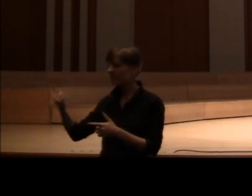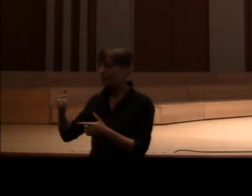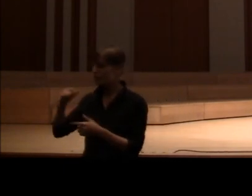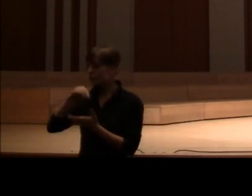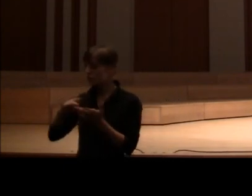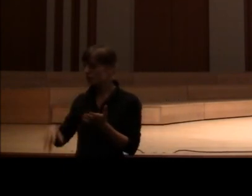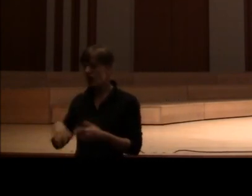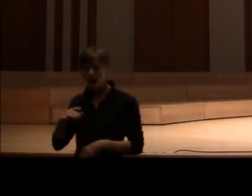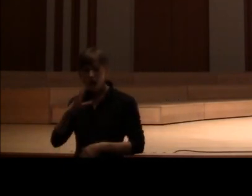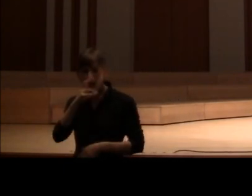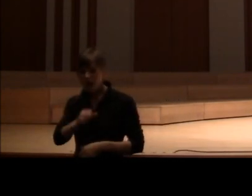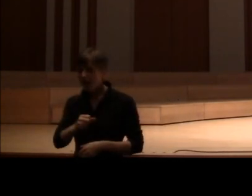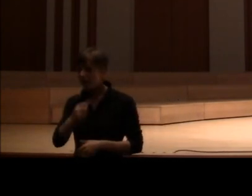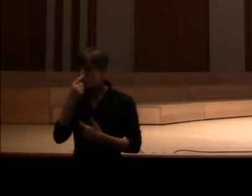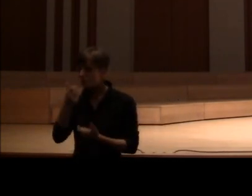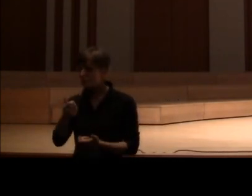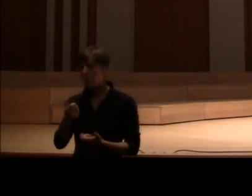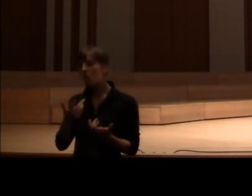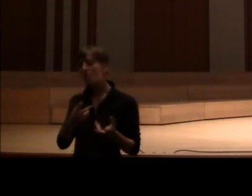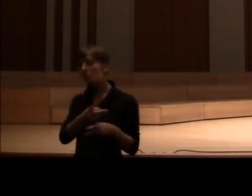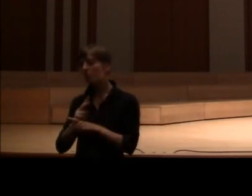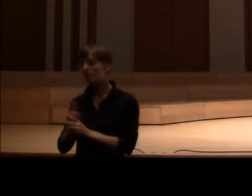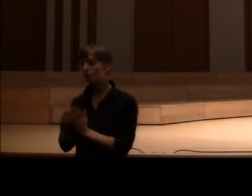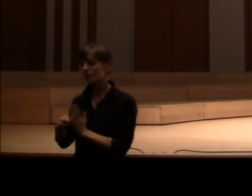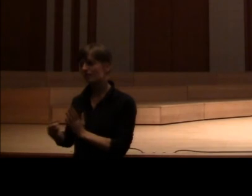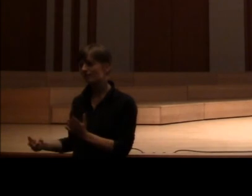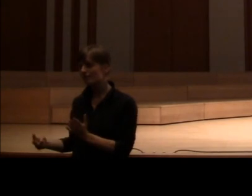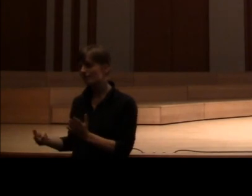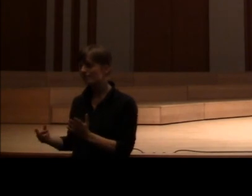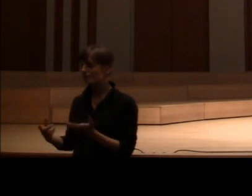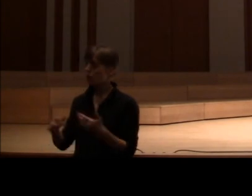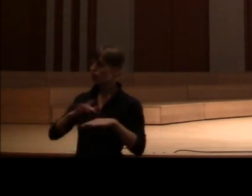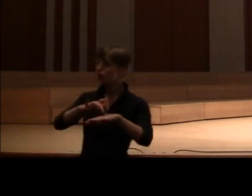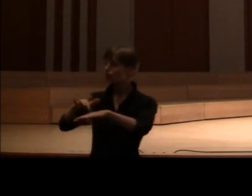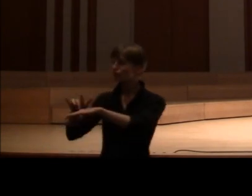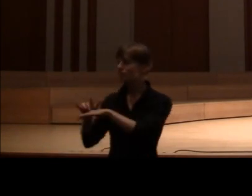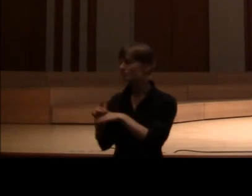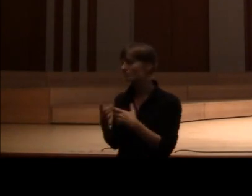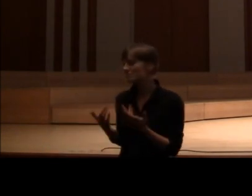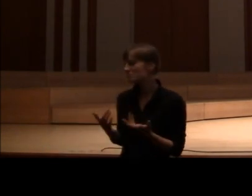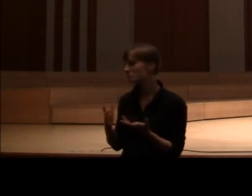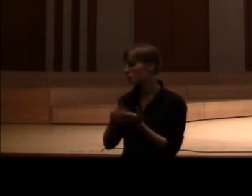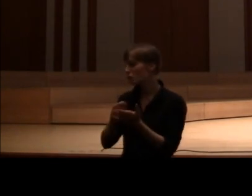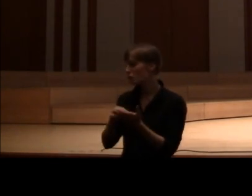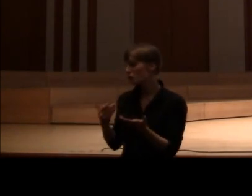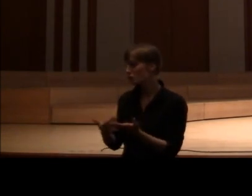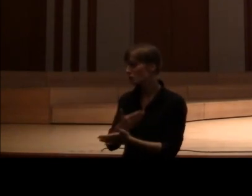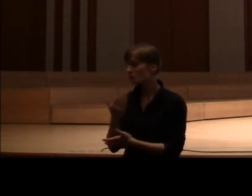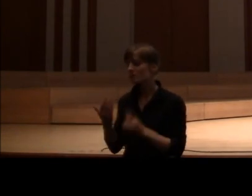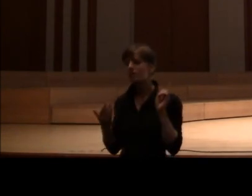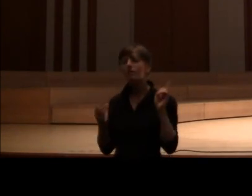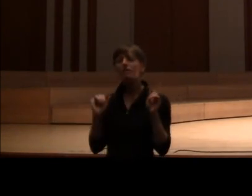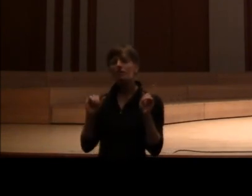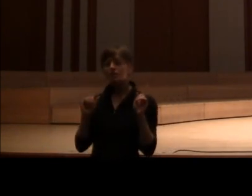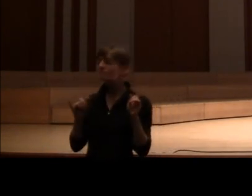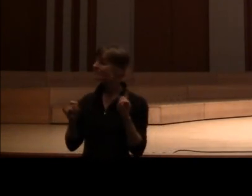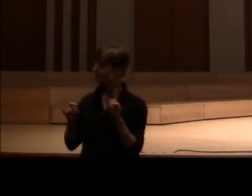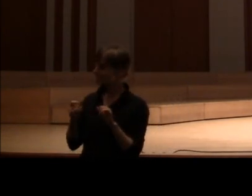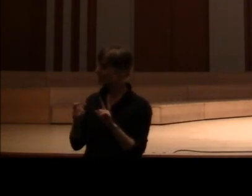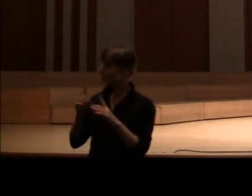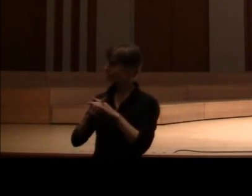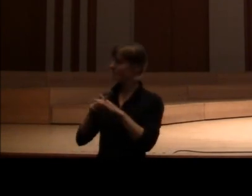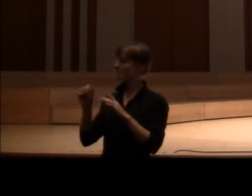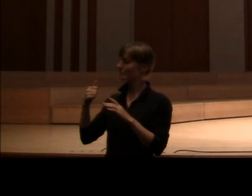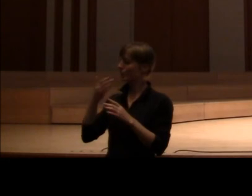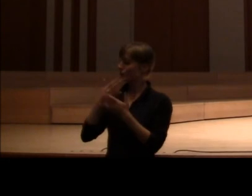and then I try to push them to try something else, but... Okay. I think that actually brings to mind a really another interesting idea. So